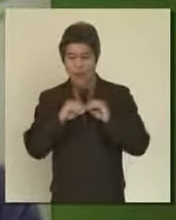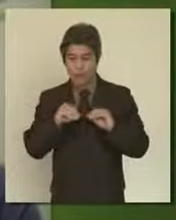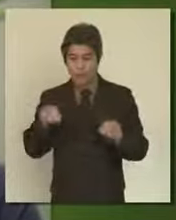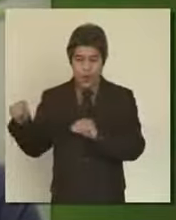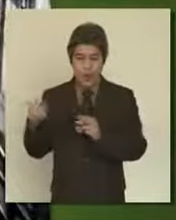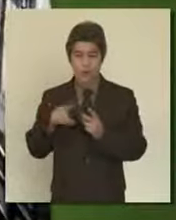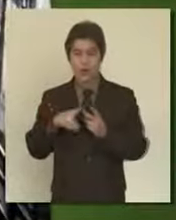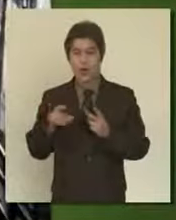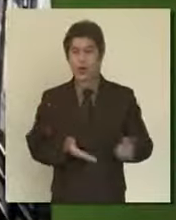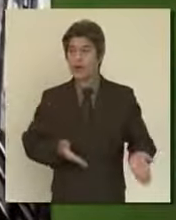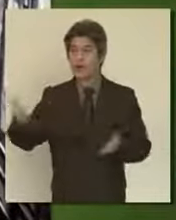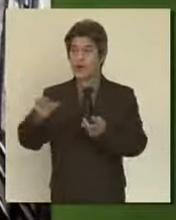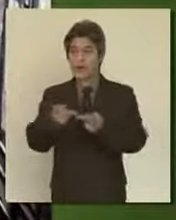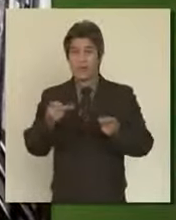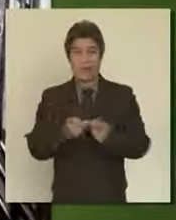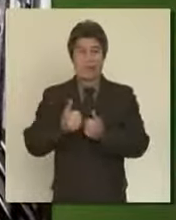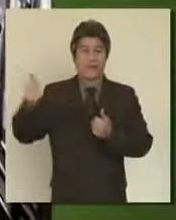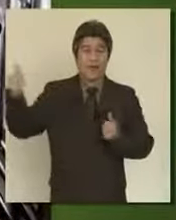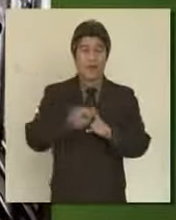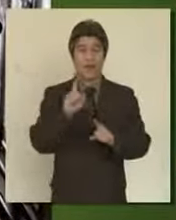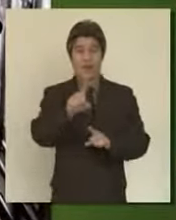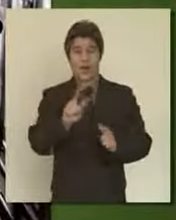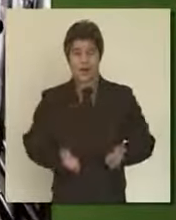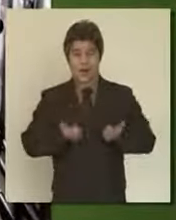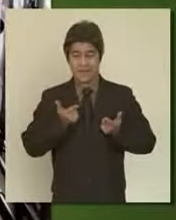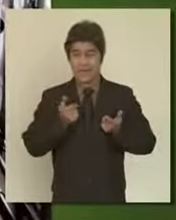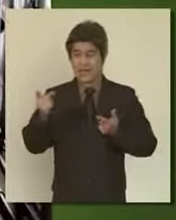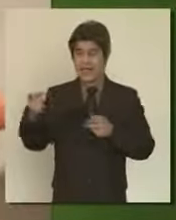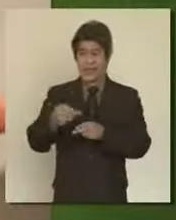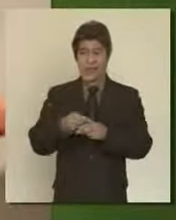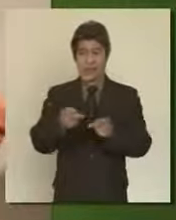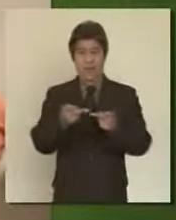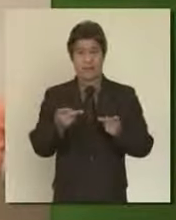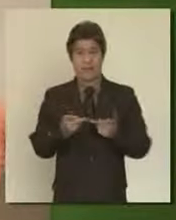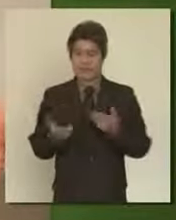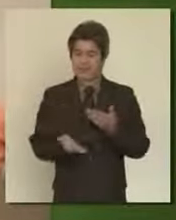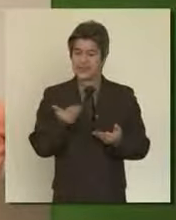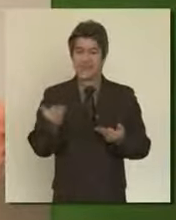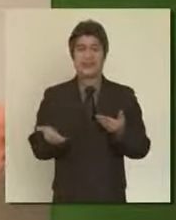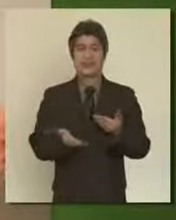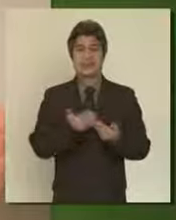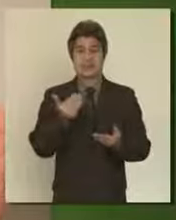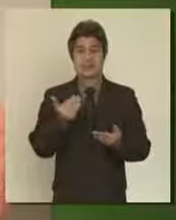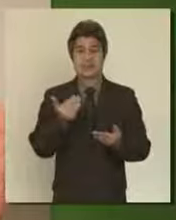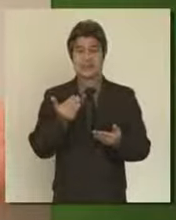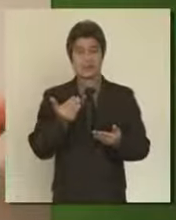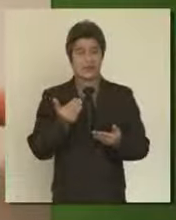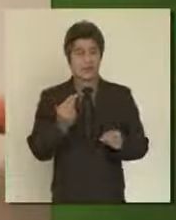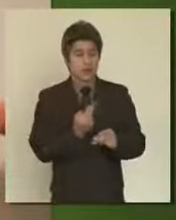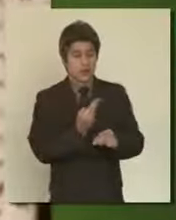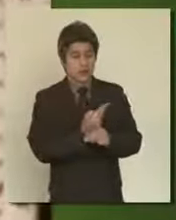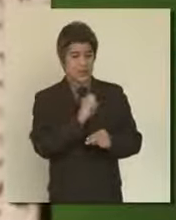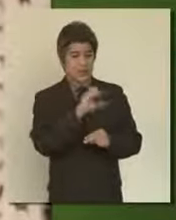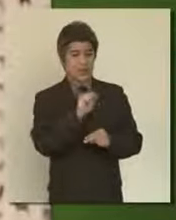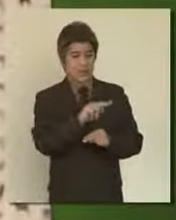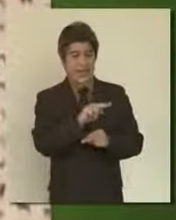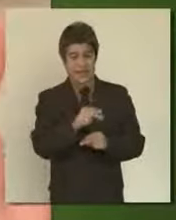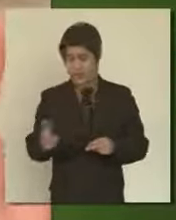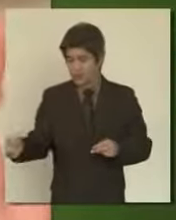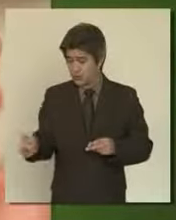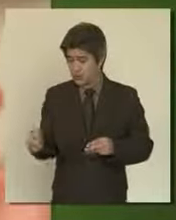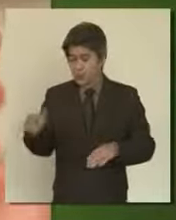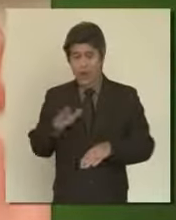they might be taken to a shelter that's far away from where you live. At one of these temporary shelters, it would be very easy to swipe a scanner over your pet's